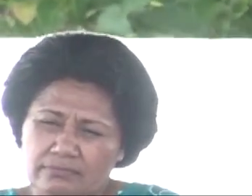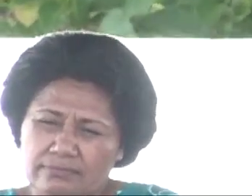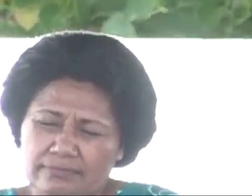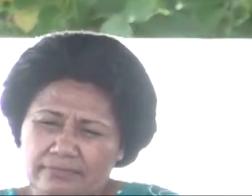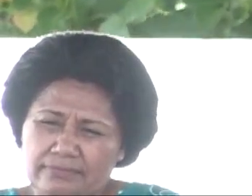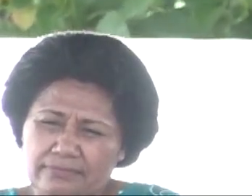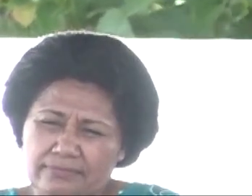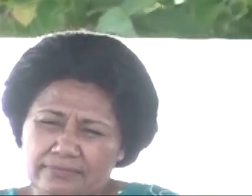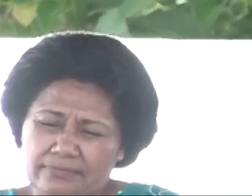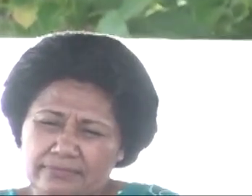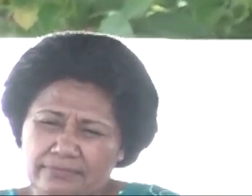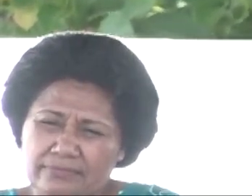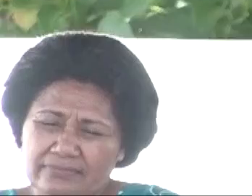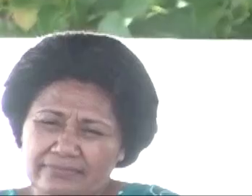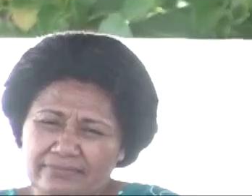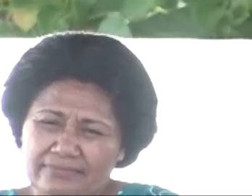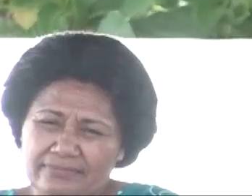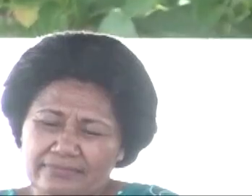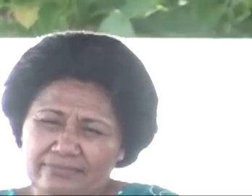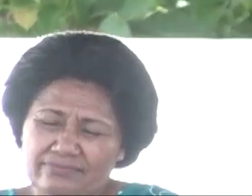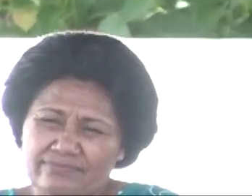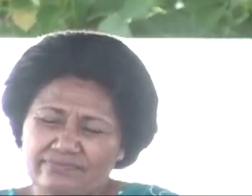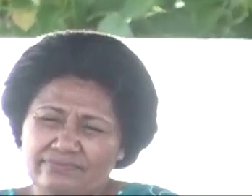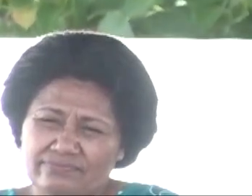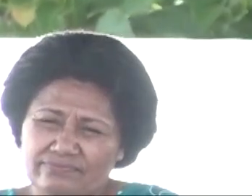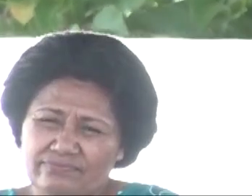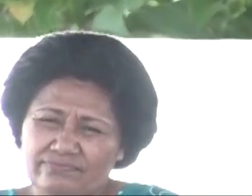God with great purpose intentionally.